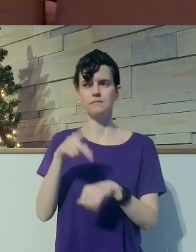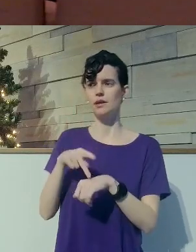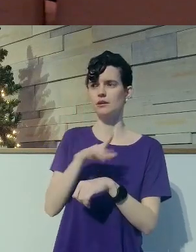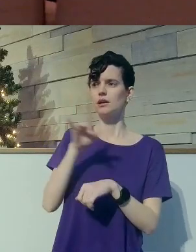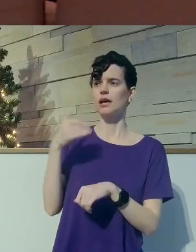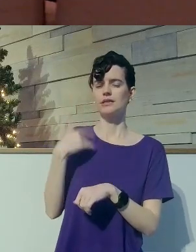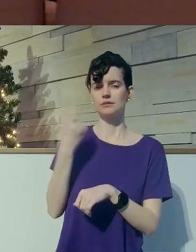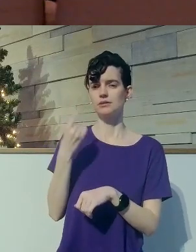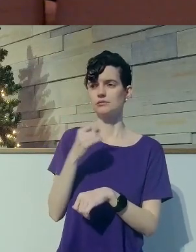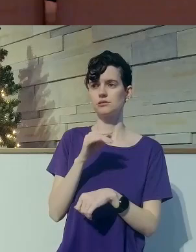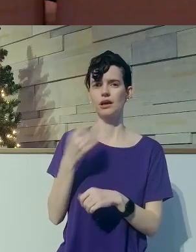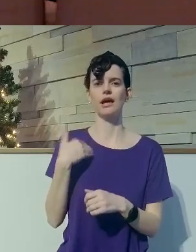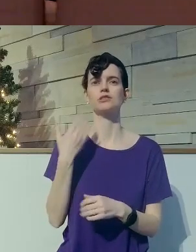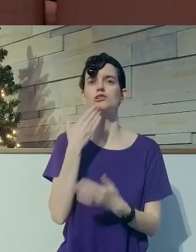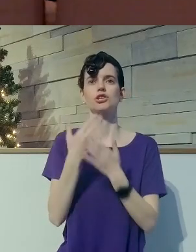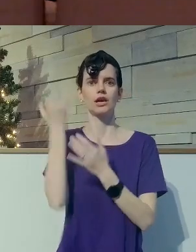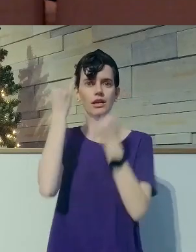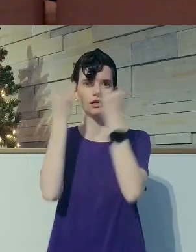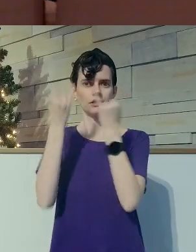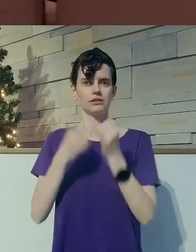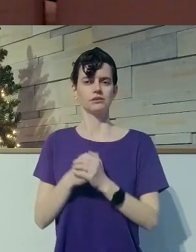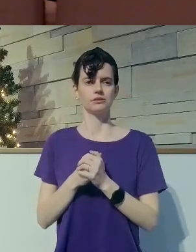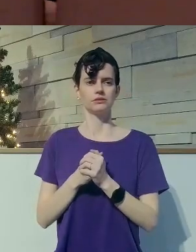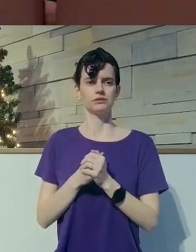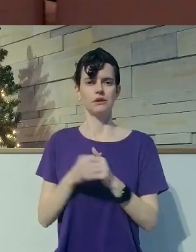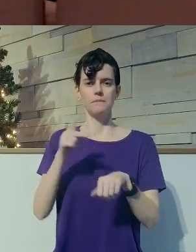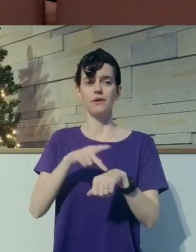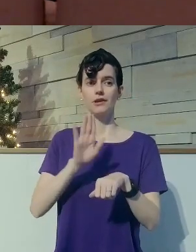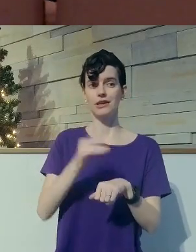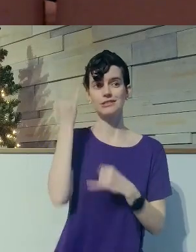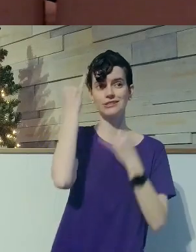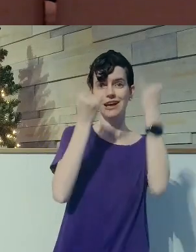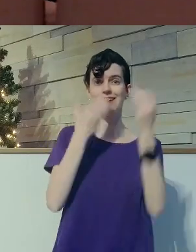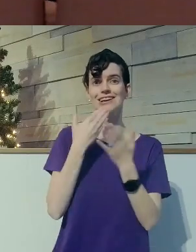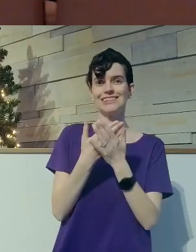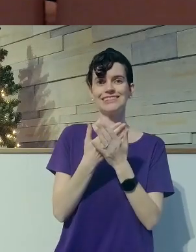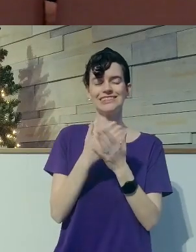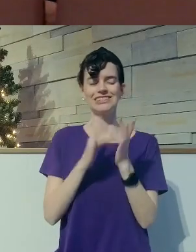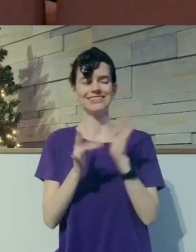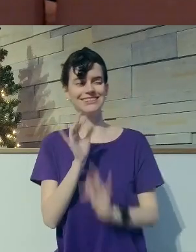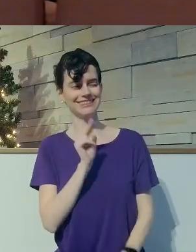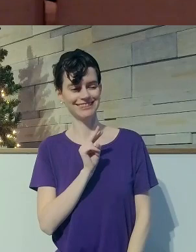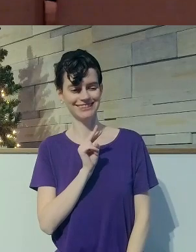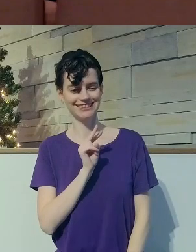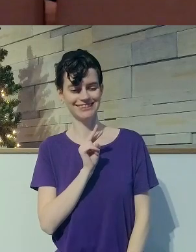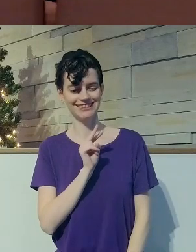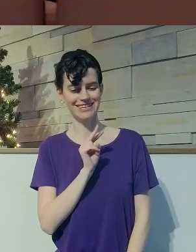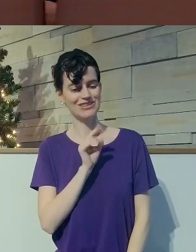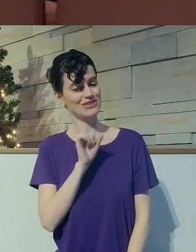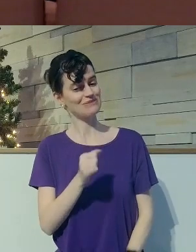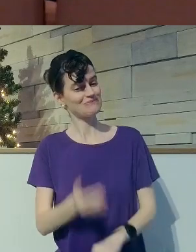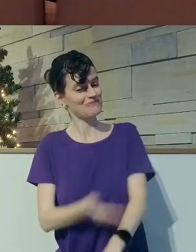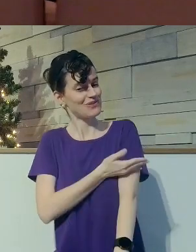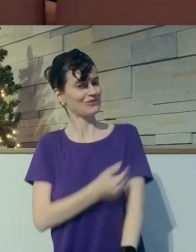something to say here. He comes up with a great idea. And, you know, Peter's great ideas, Jesus always shows it could be